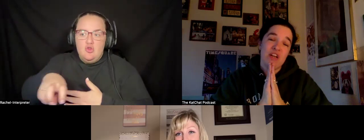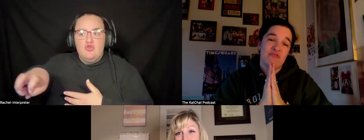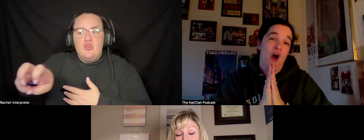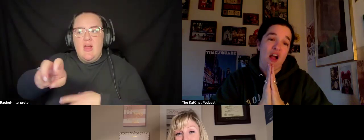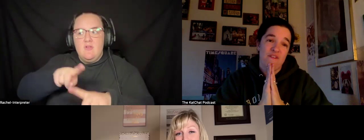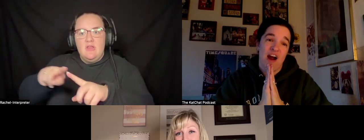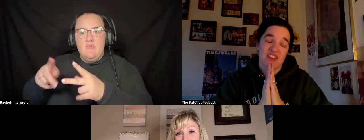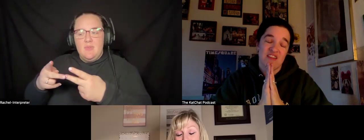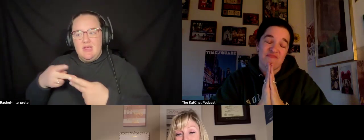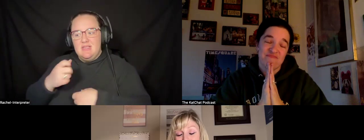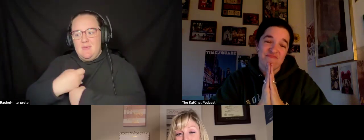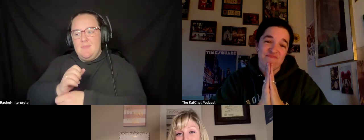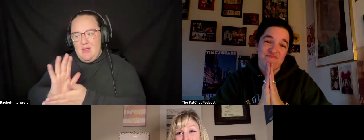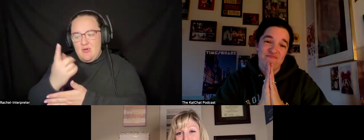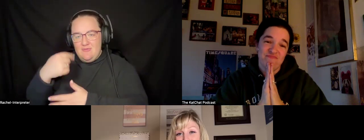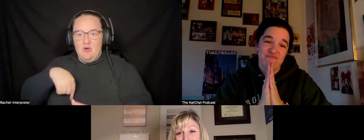make movies for all of us.